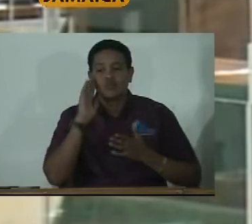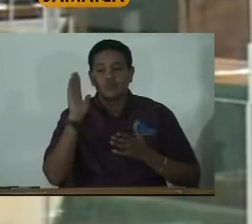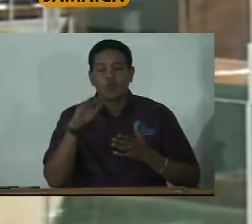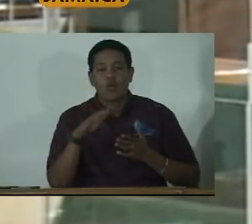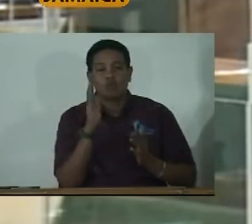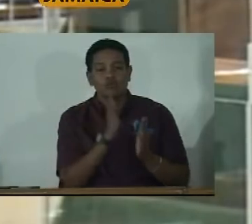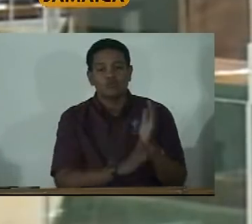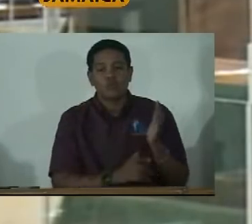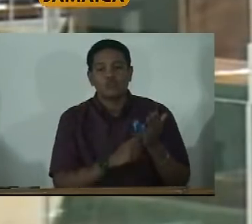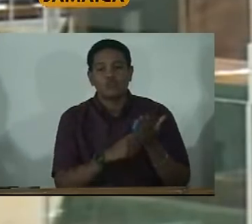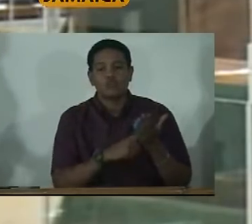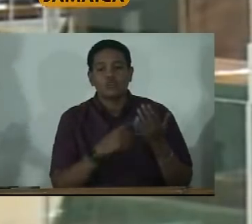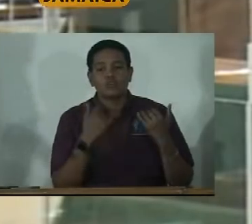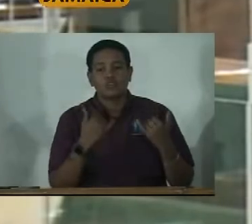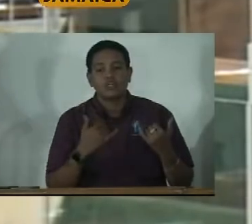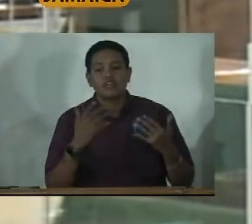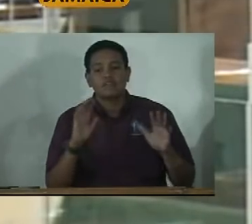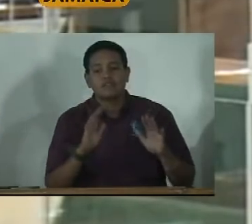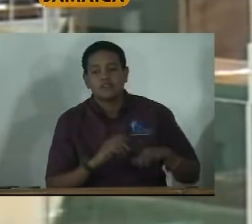concluding stages.